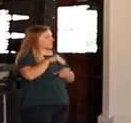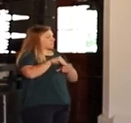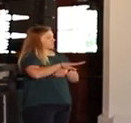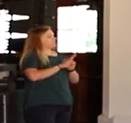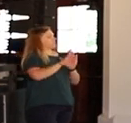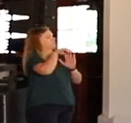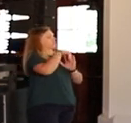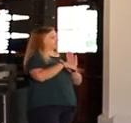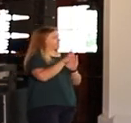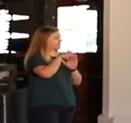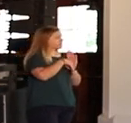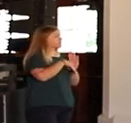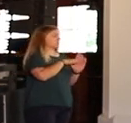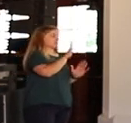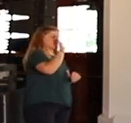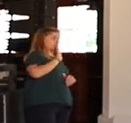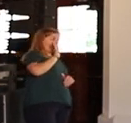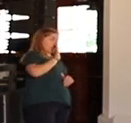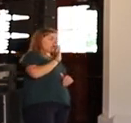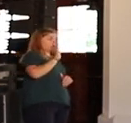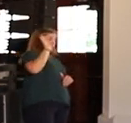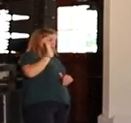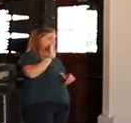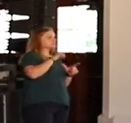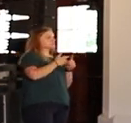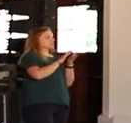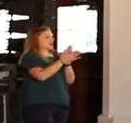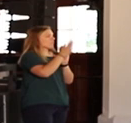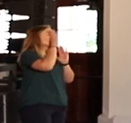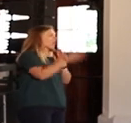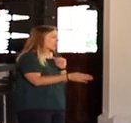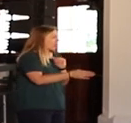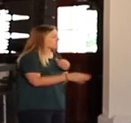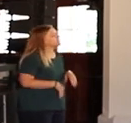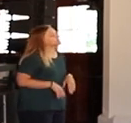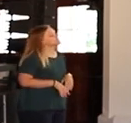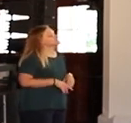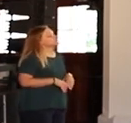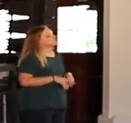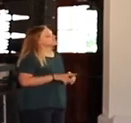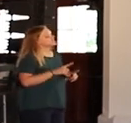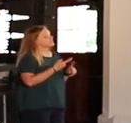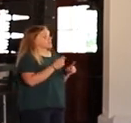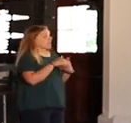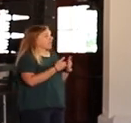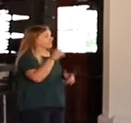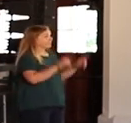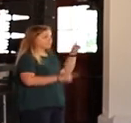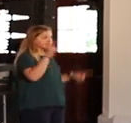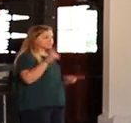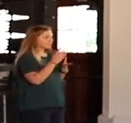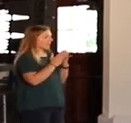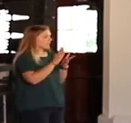you move from what was to what will be. But at the center of all of these different complex